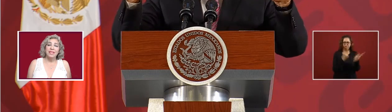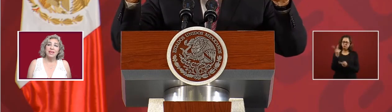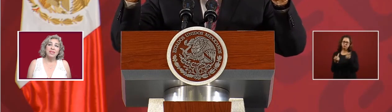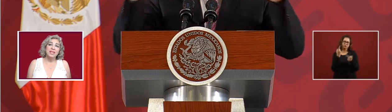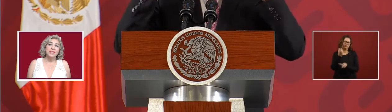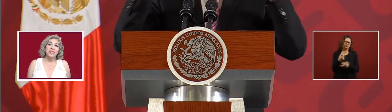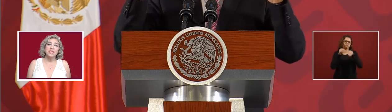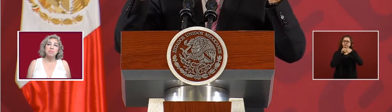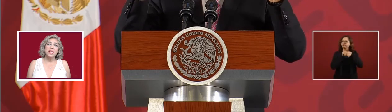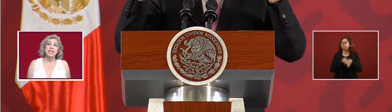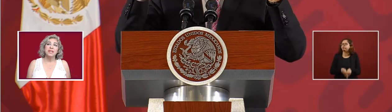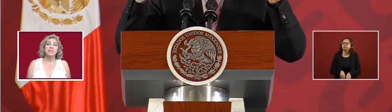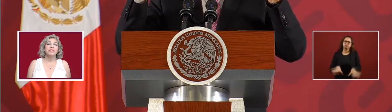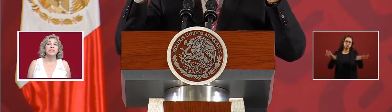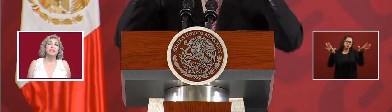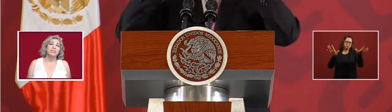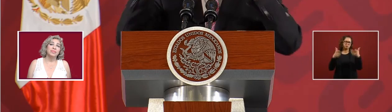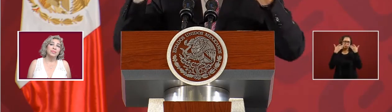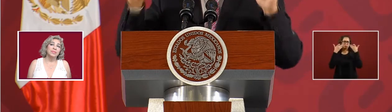And, there it is transmitted.